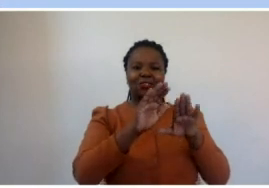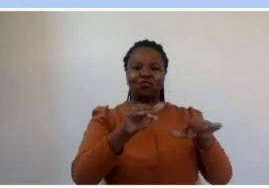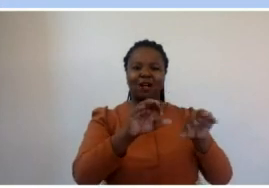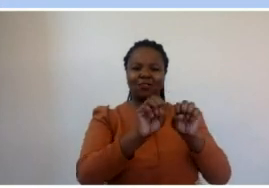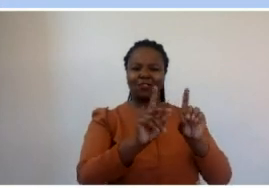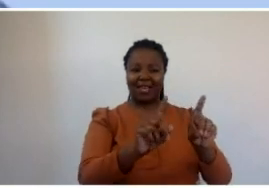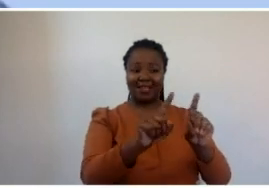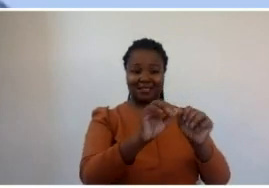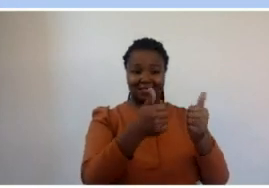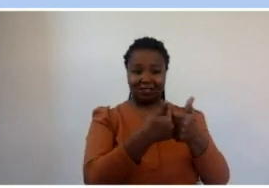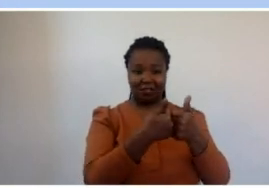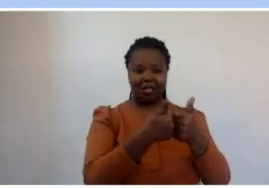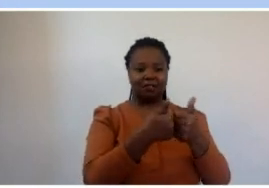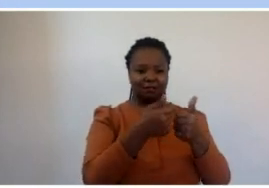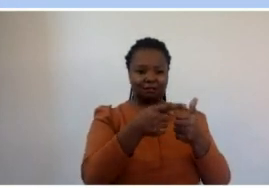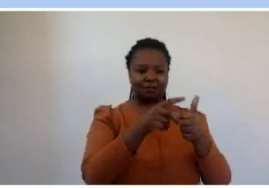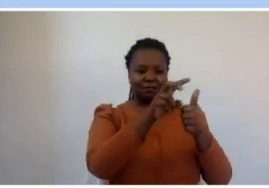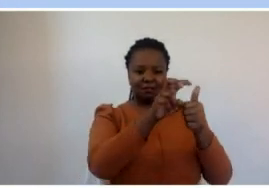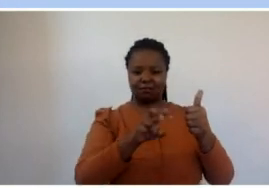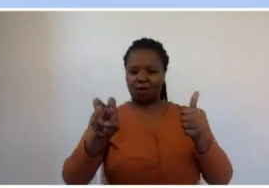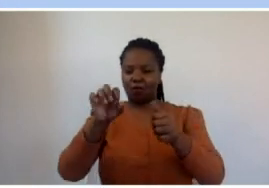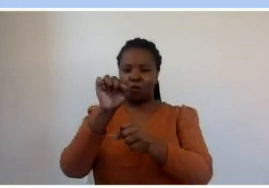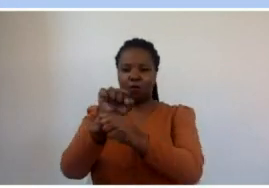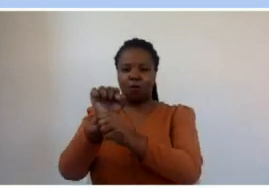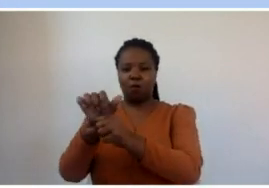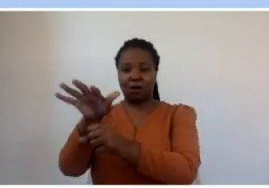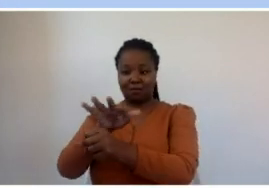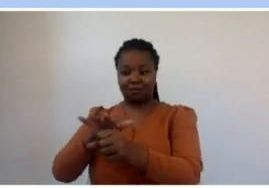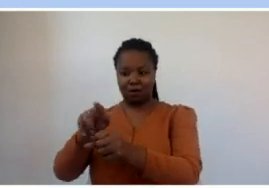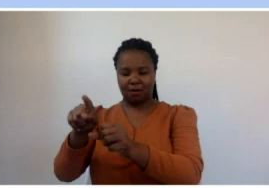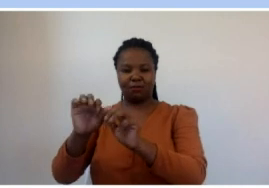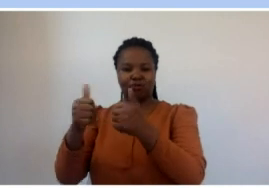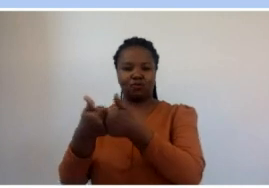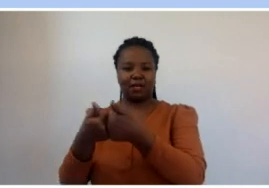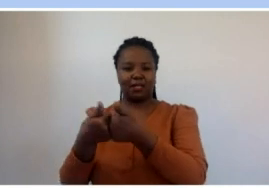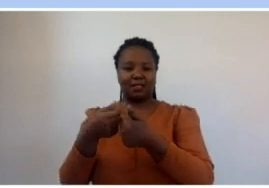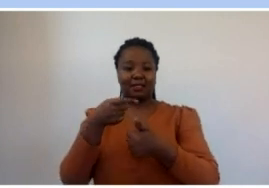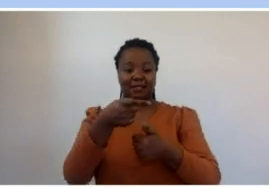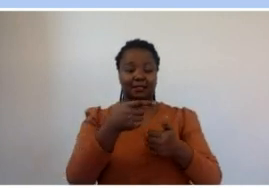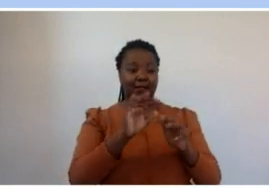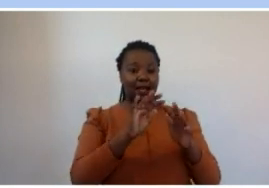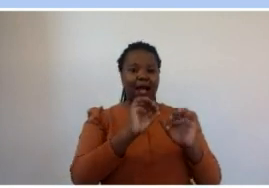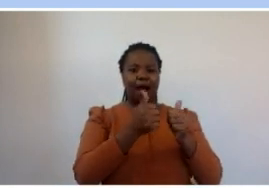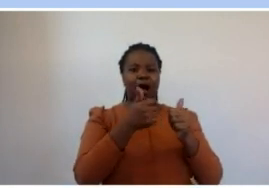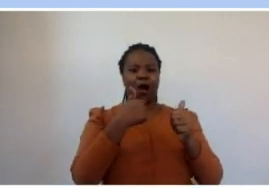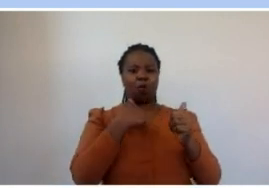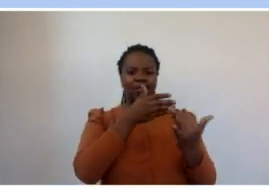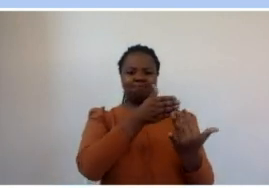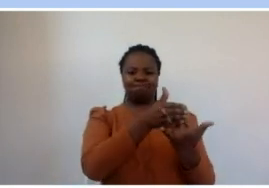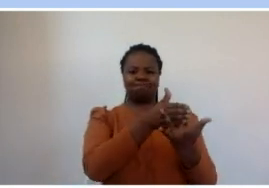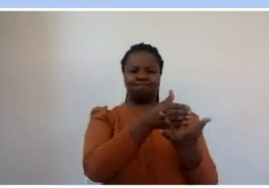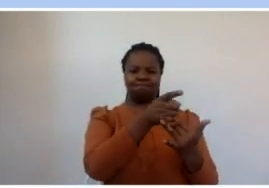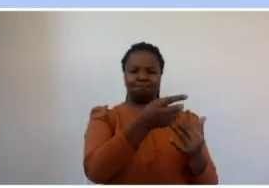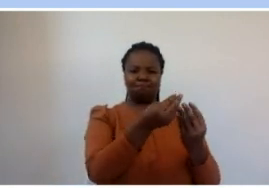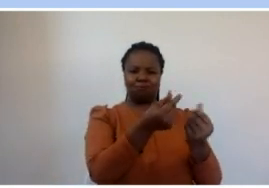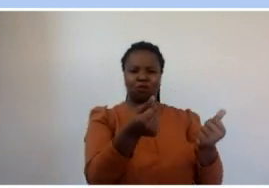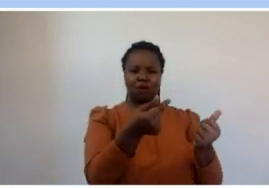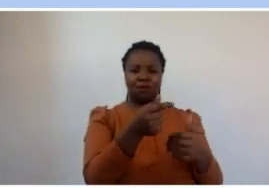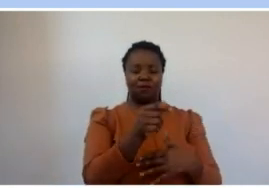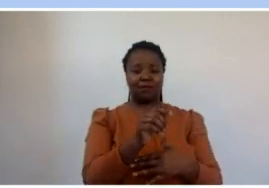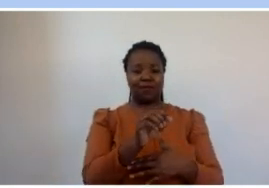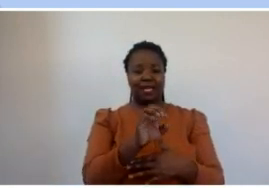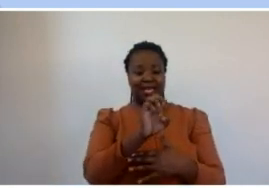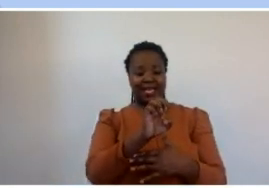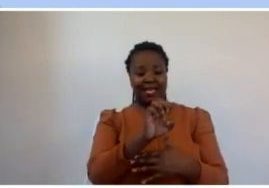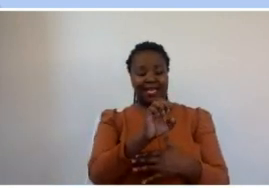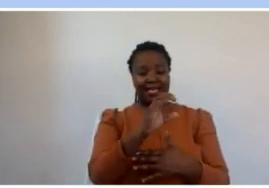transition to work. So for early childhood interventions, it's important that the ECI system communicates with the